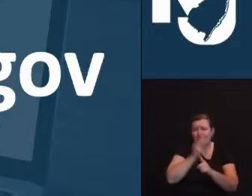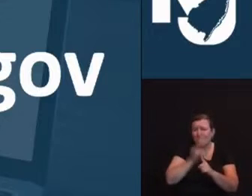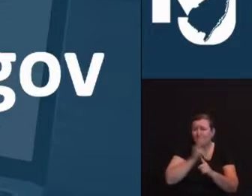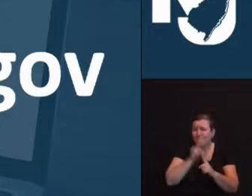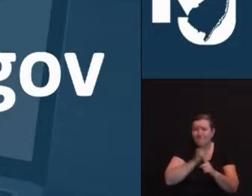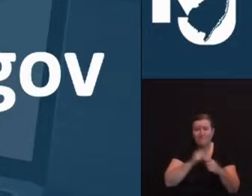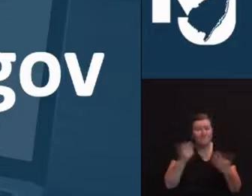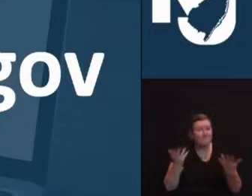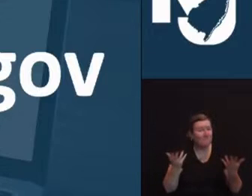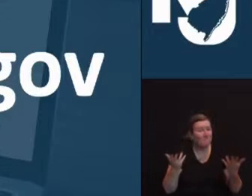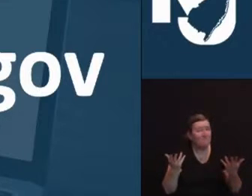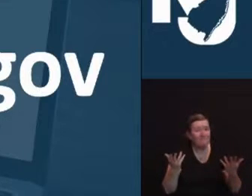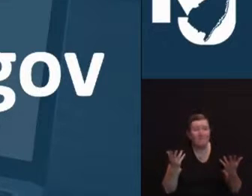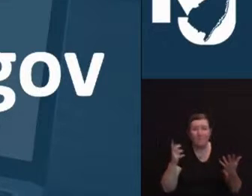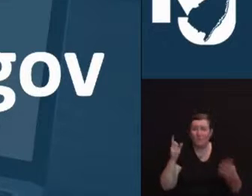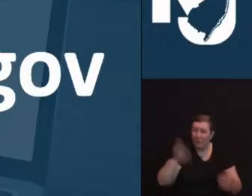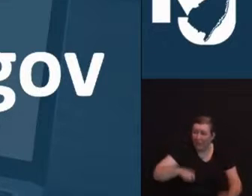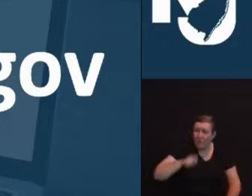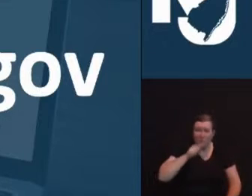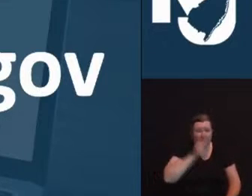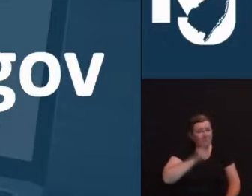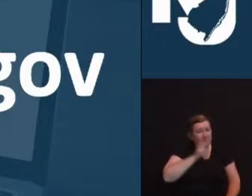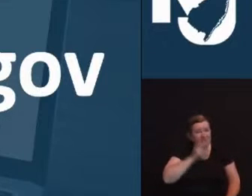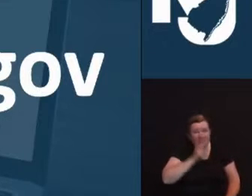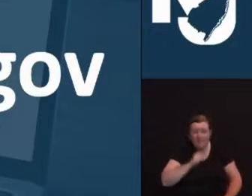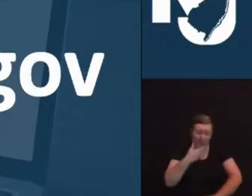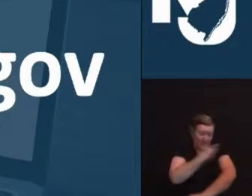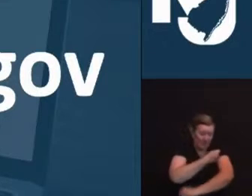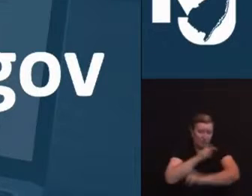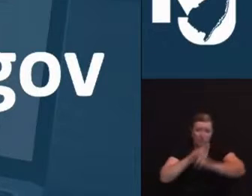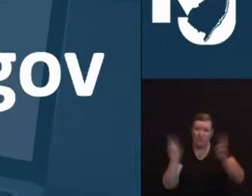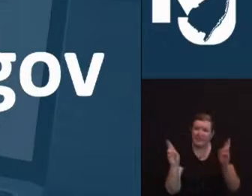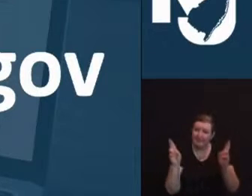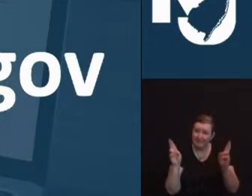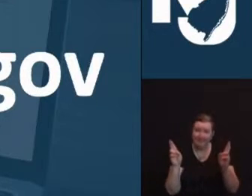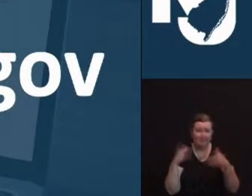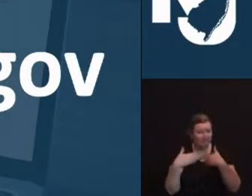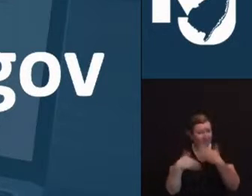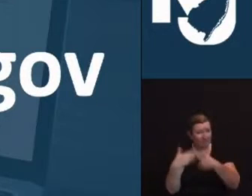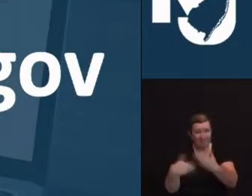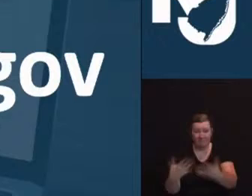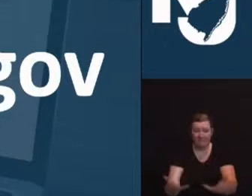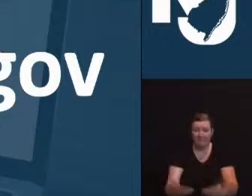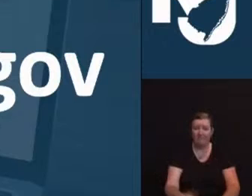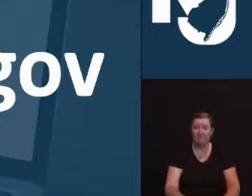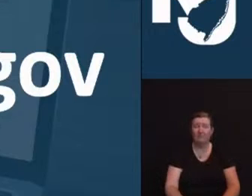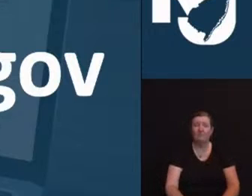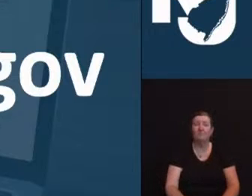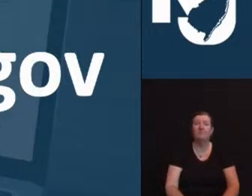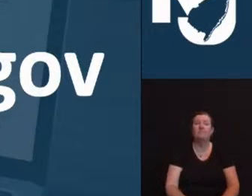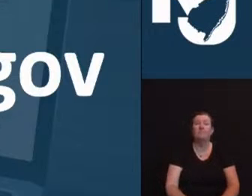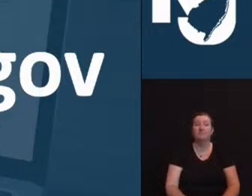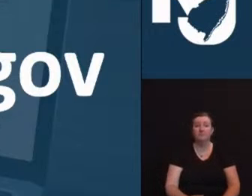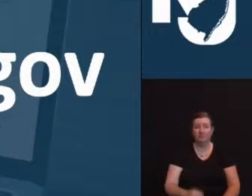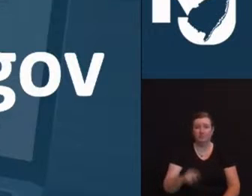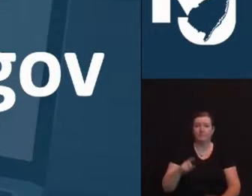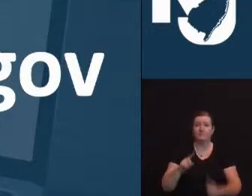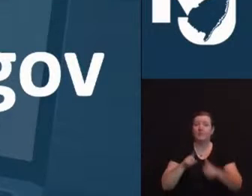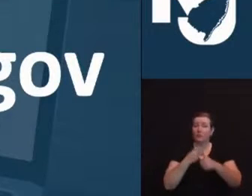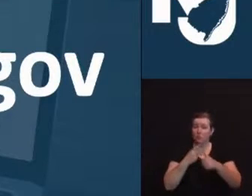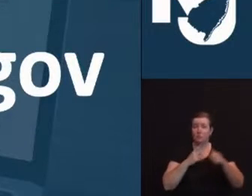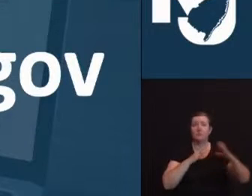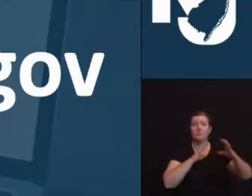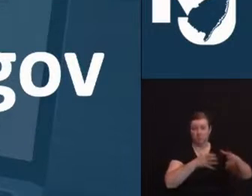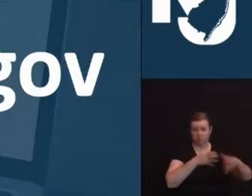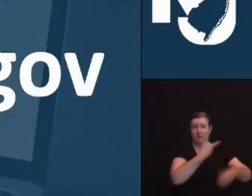our vaccination program to work. Judy, I don't want to put words in your mouth, but first batches maybe by the end of the year, and then we'll go